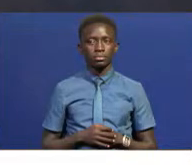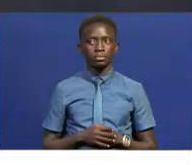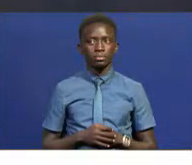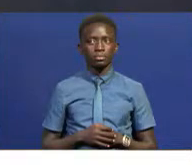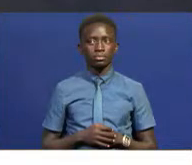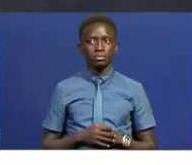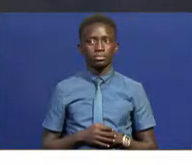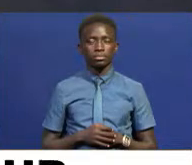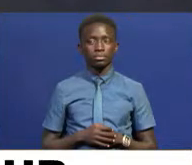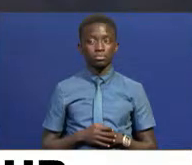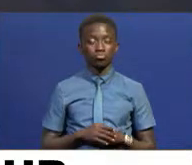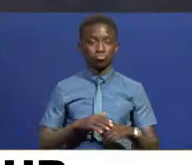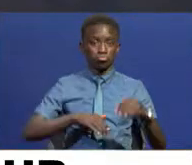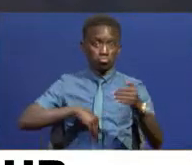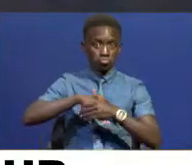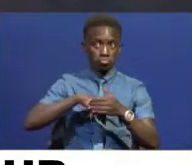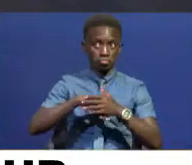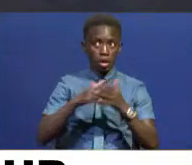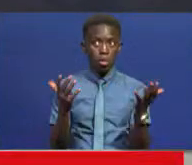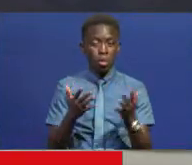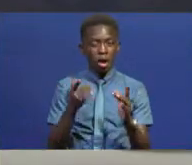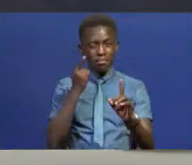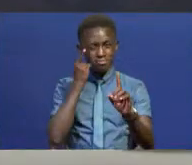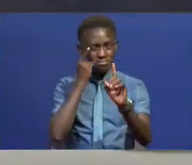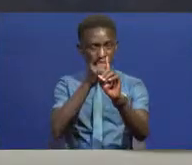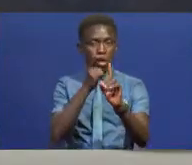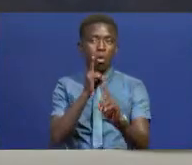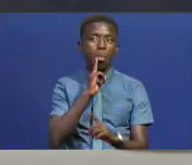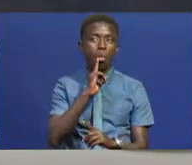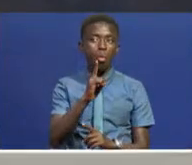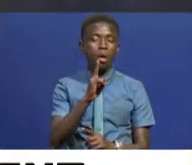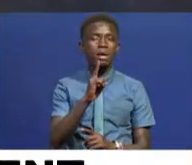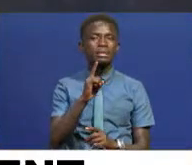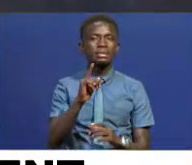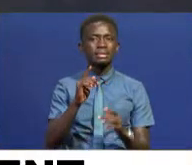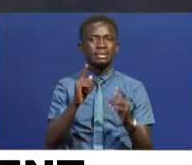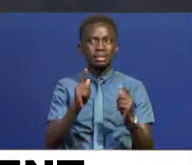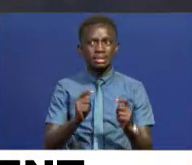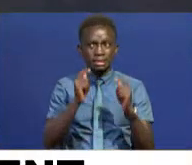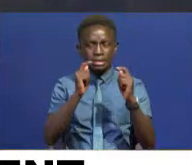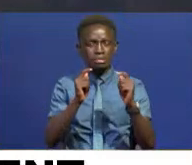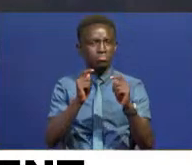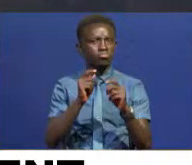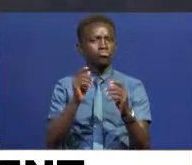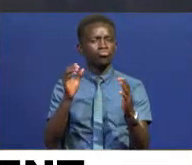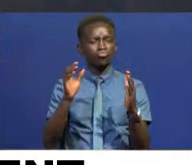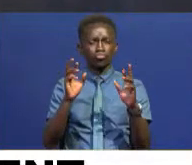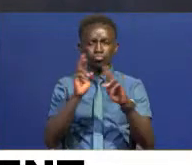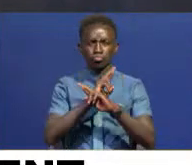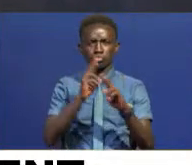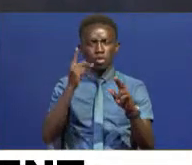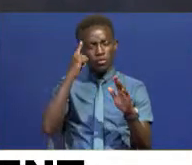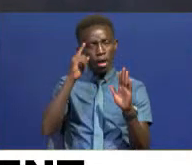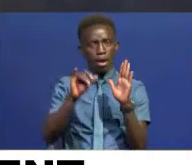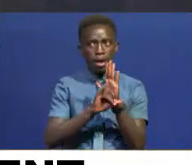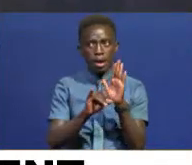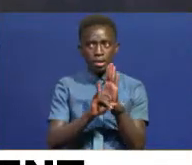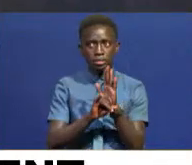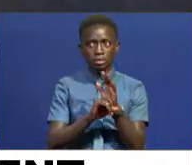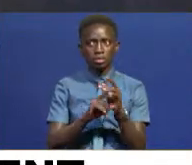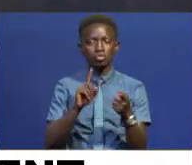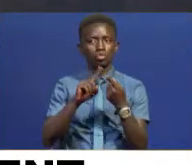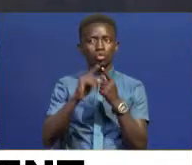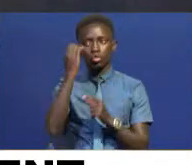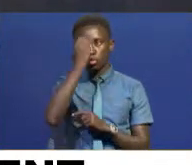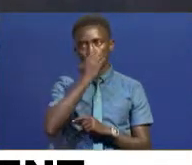And to soccer now, where a target of 100 talents has been set for identification and trials to Europe during this year's